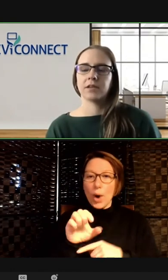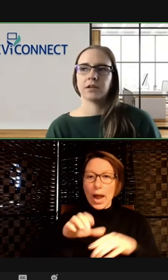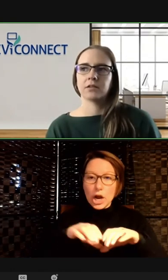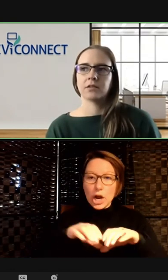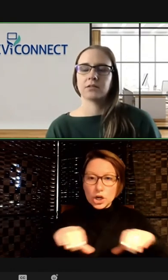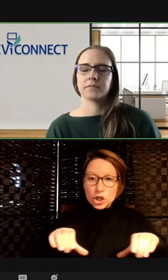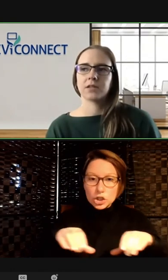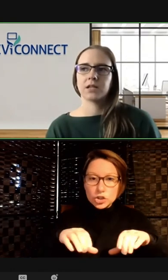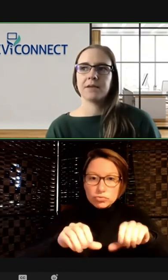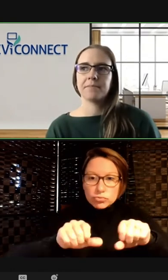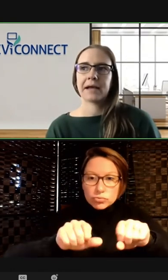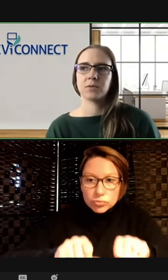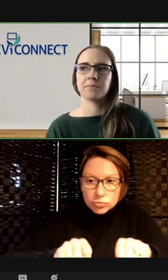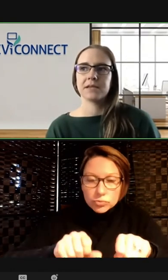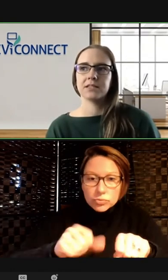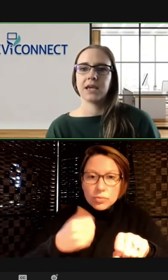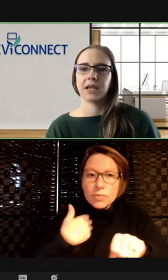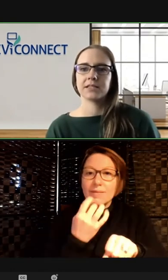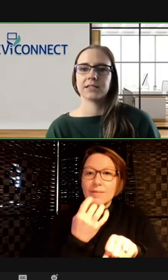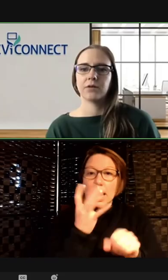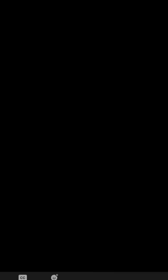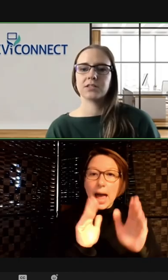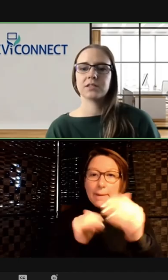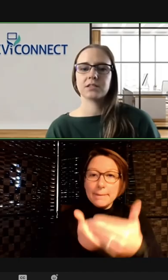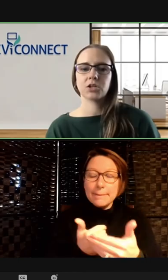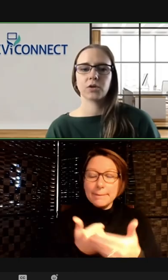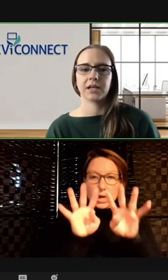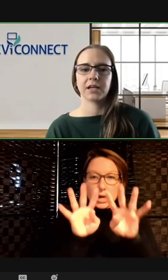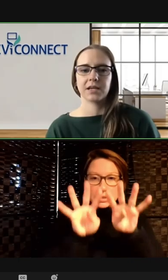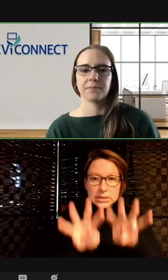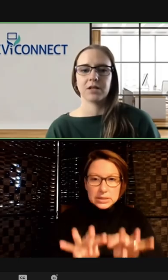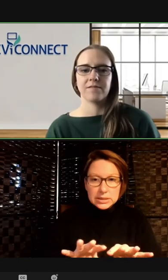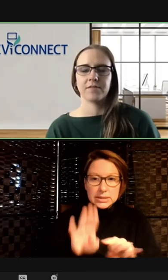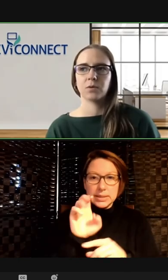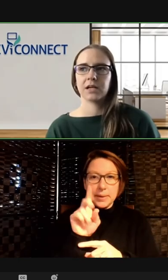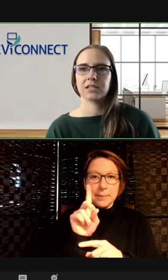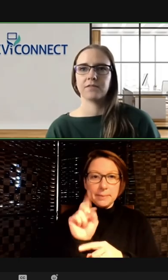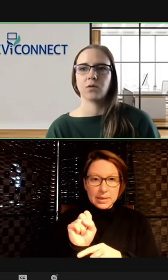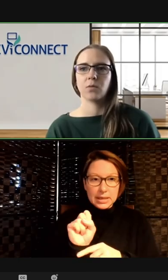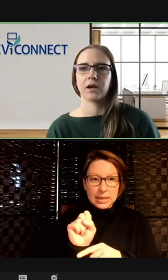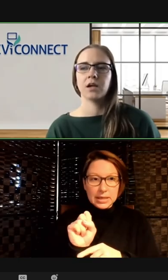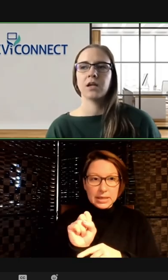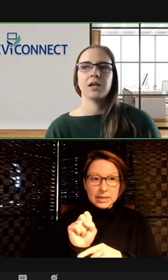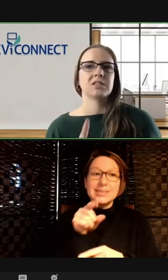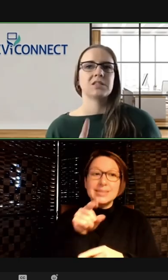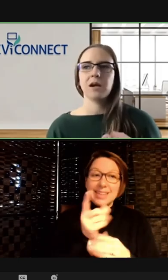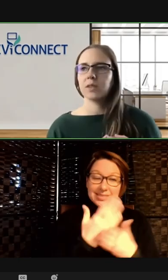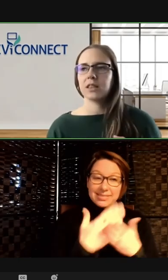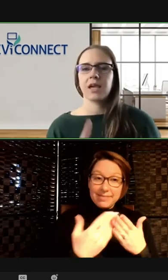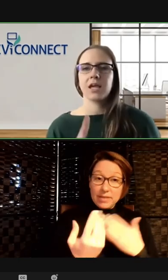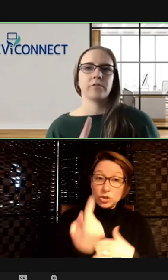there, with a light box with beads hanging down. And so this is a great example of a phase 1 activity where it's paired with light,